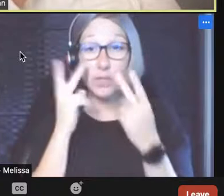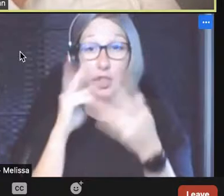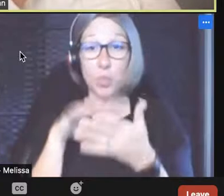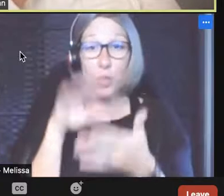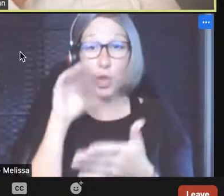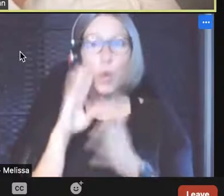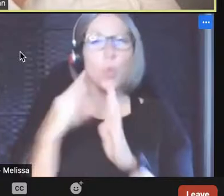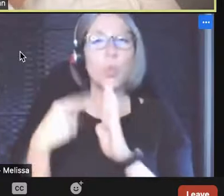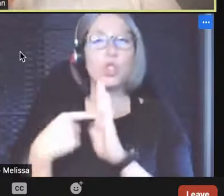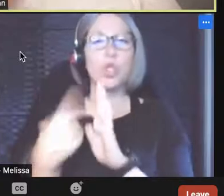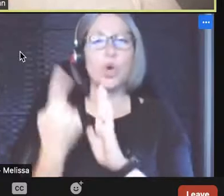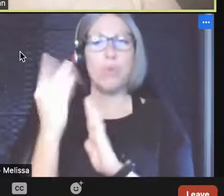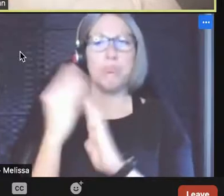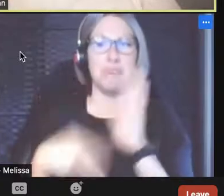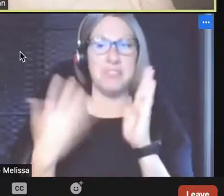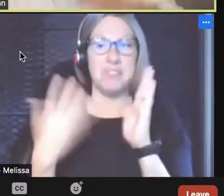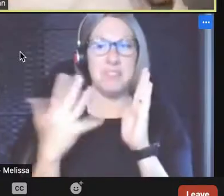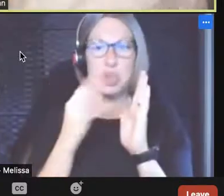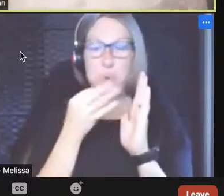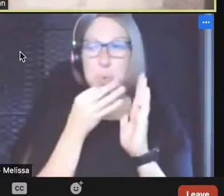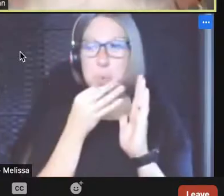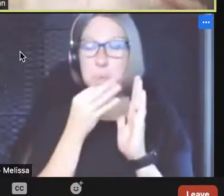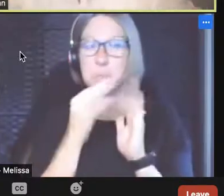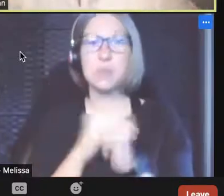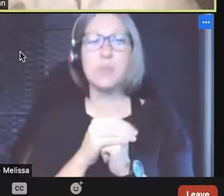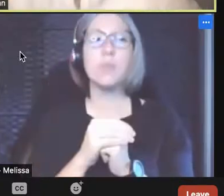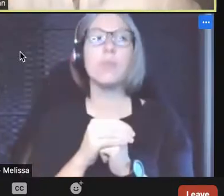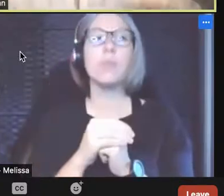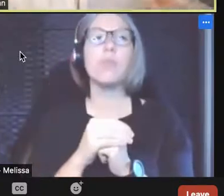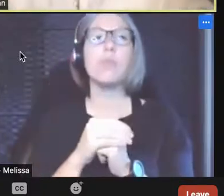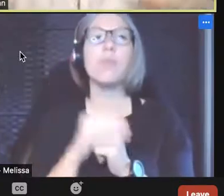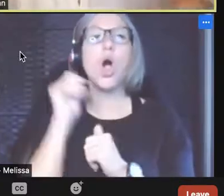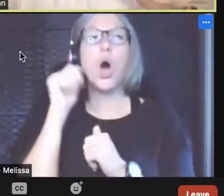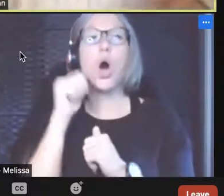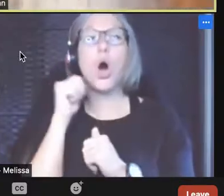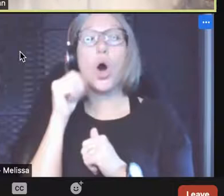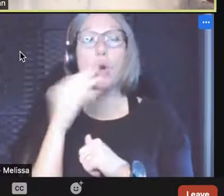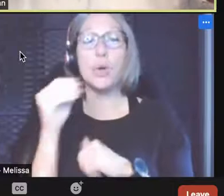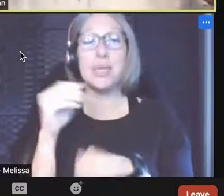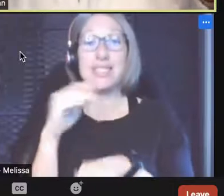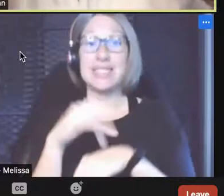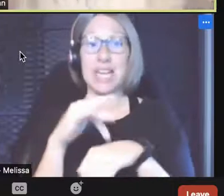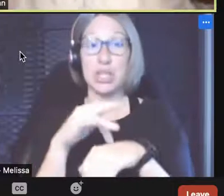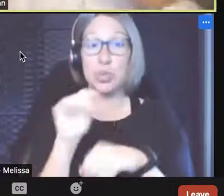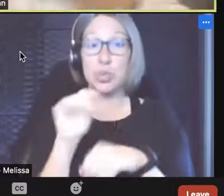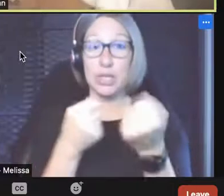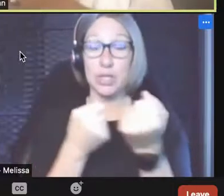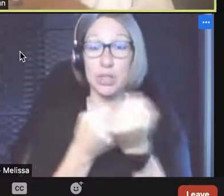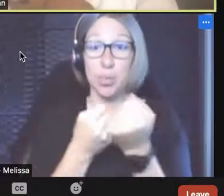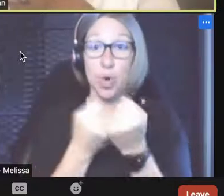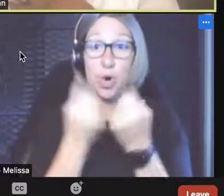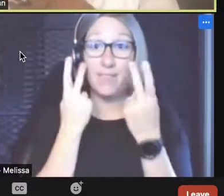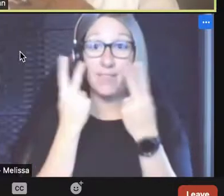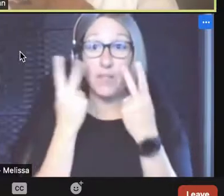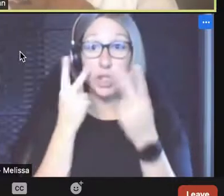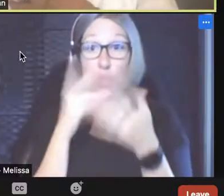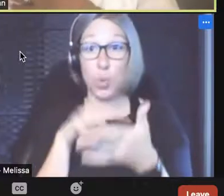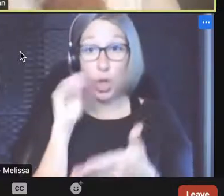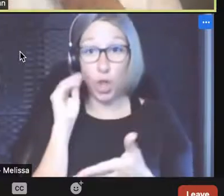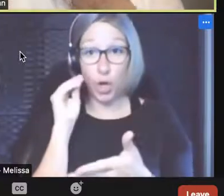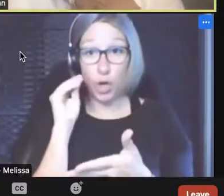in a moment. Ways auditory and tactual can support visual learning. Remember, they're the support media if vision is the primary